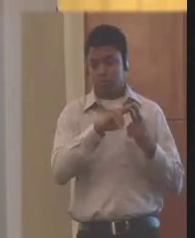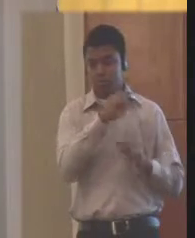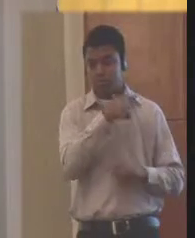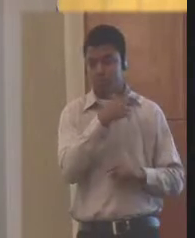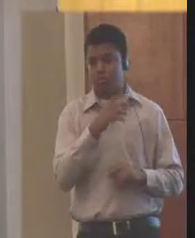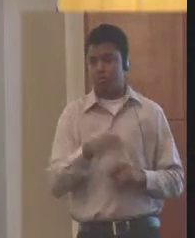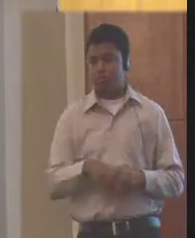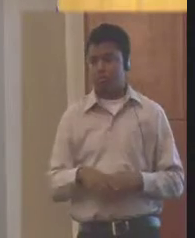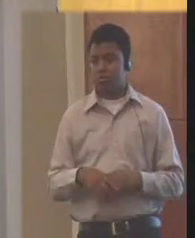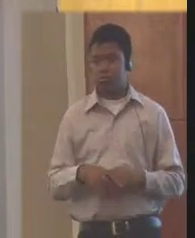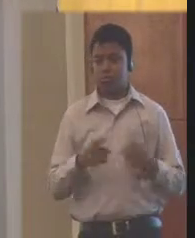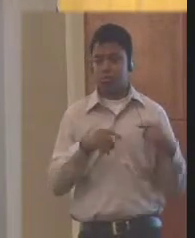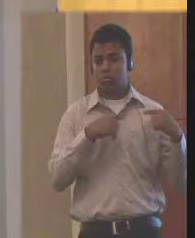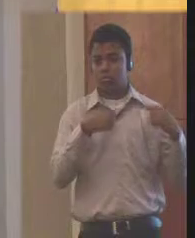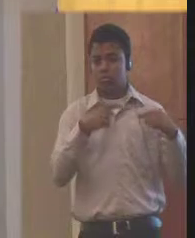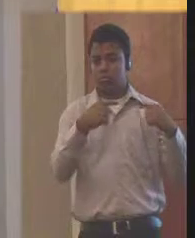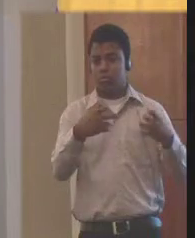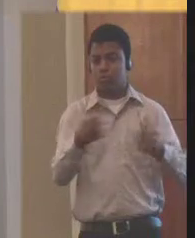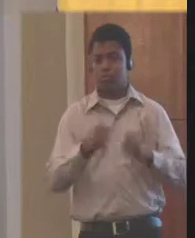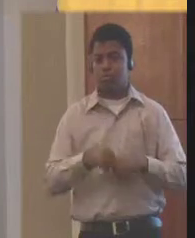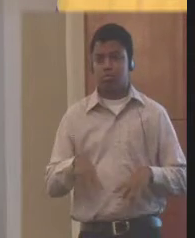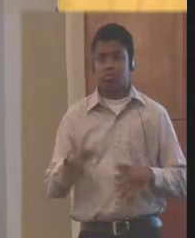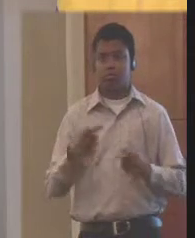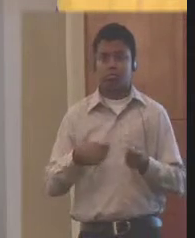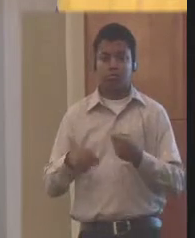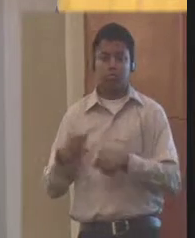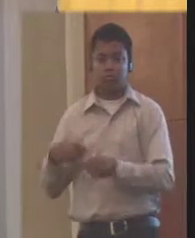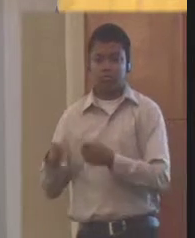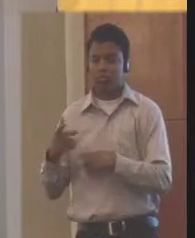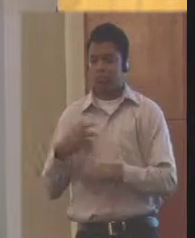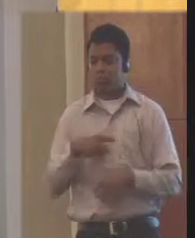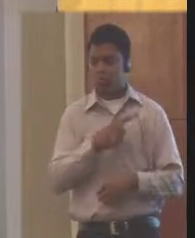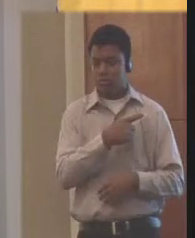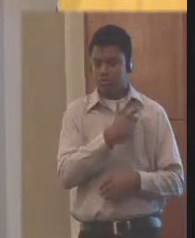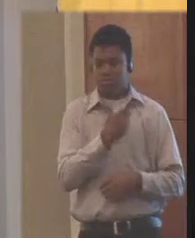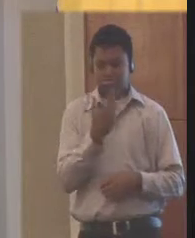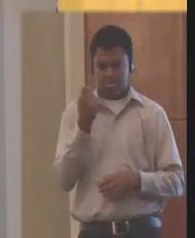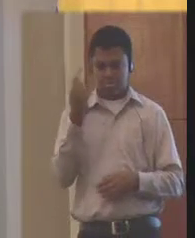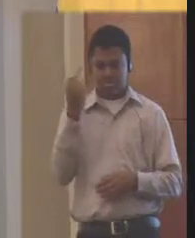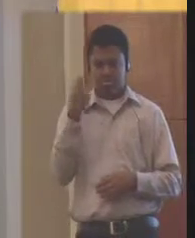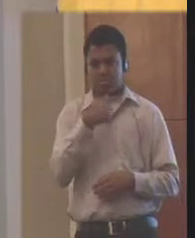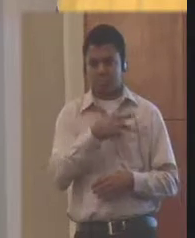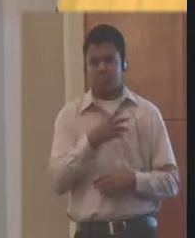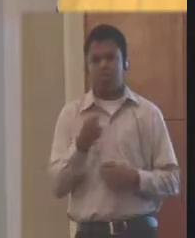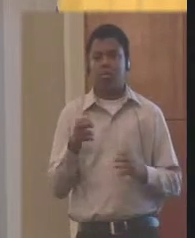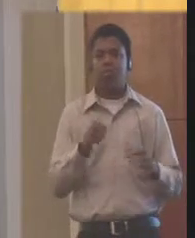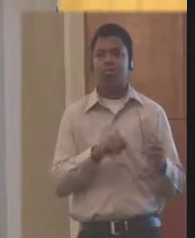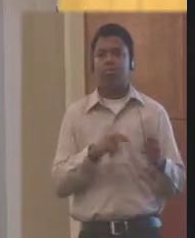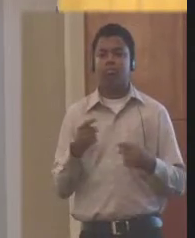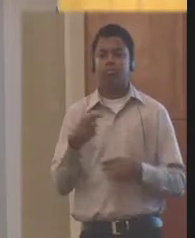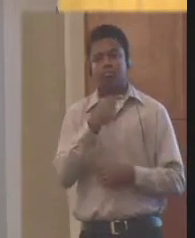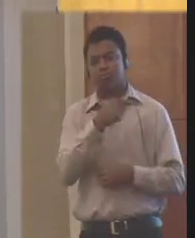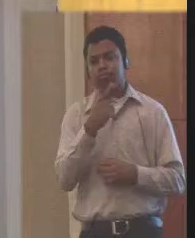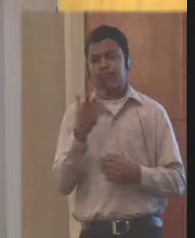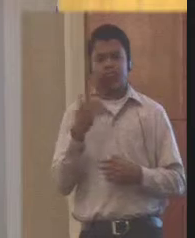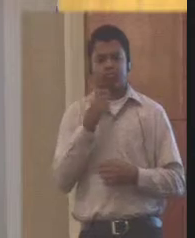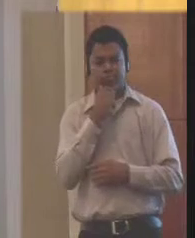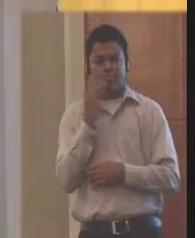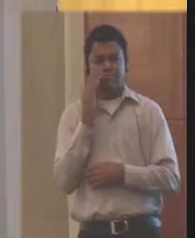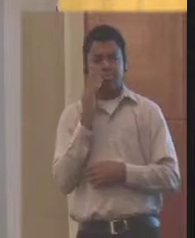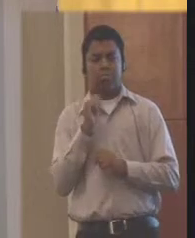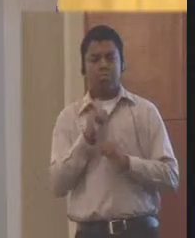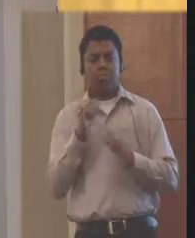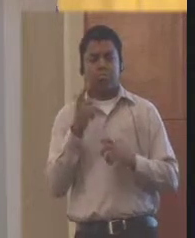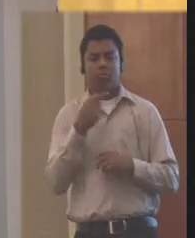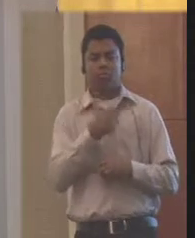for Dummies. It's a bit of a curious title, a curious series for a government agency to produce guidance in, but